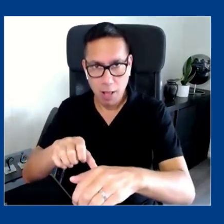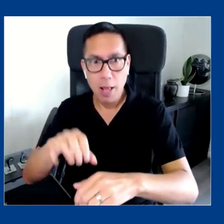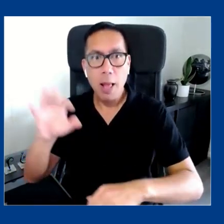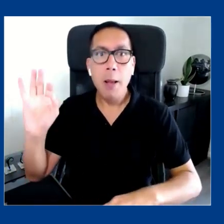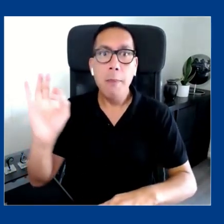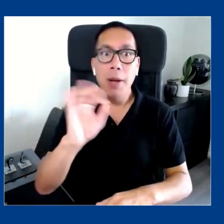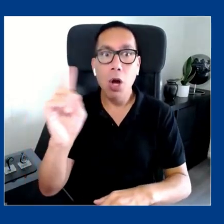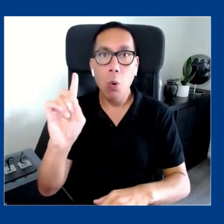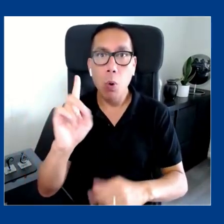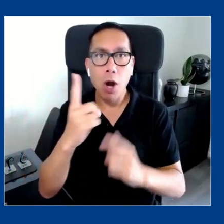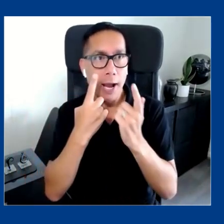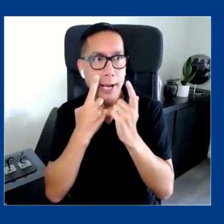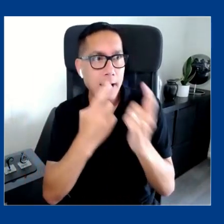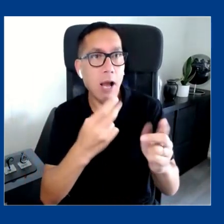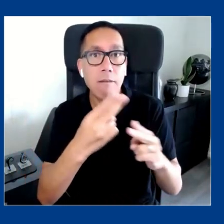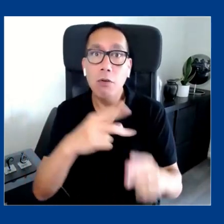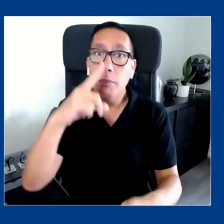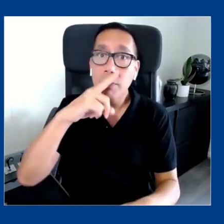caring for people.